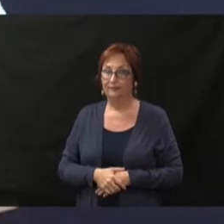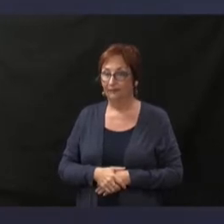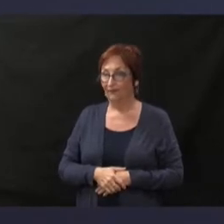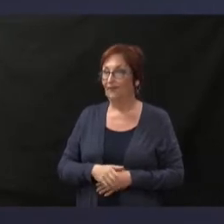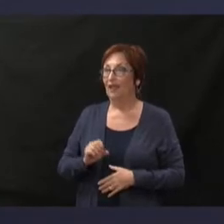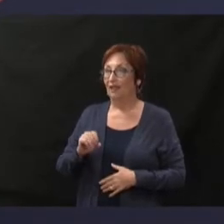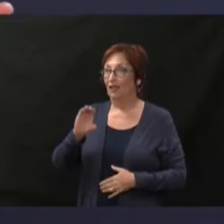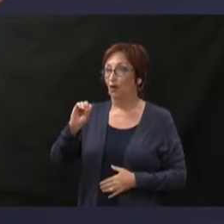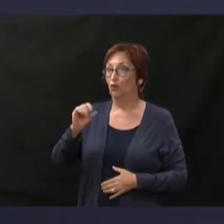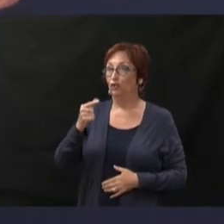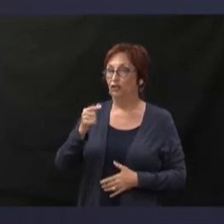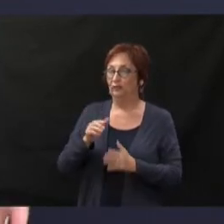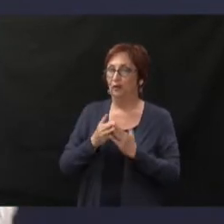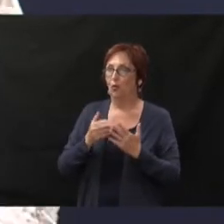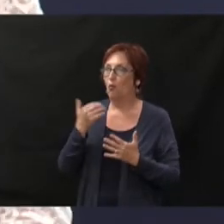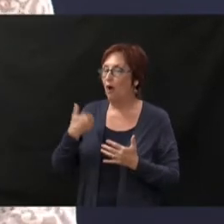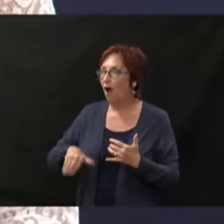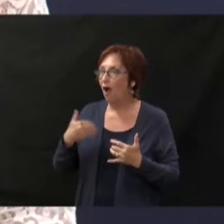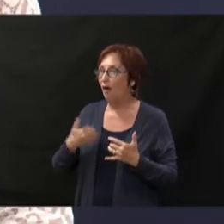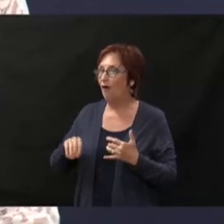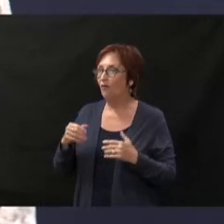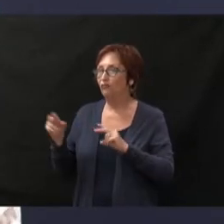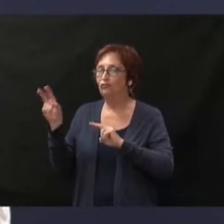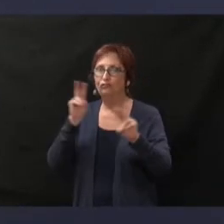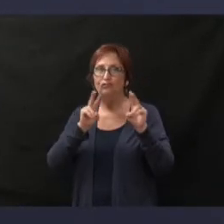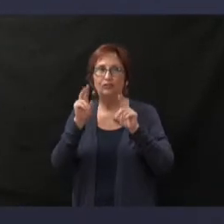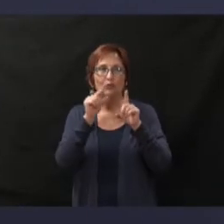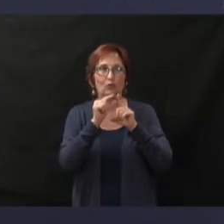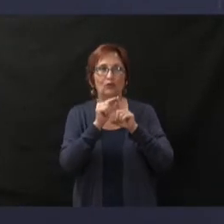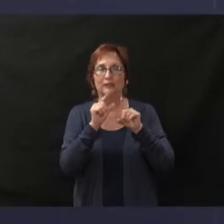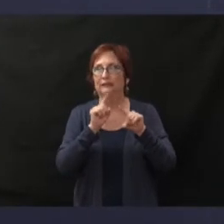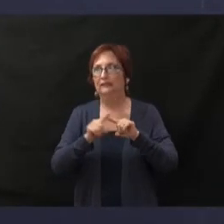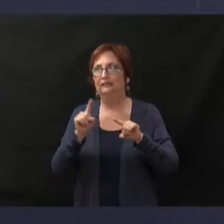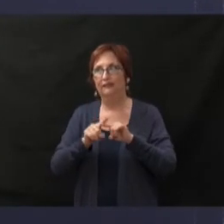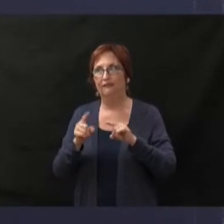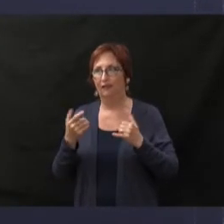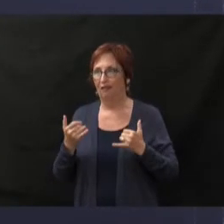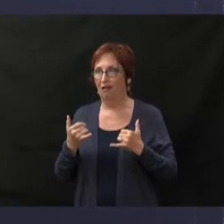wow, you look at words in a whole new way. Okay,